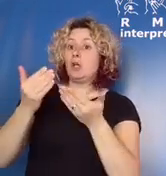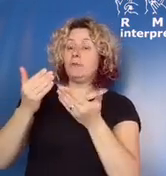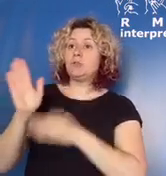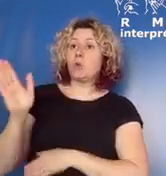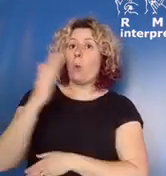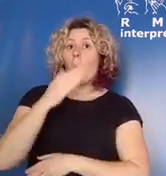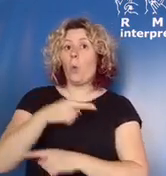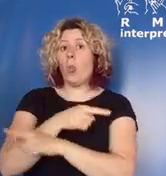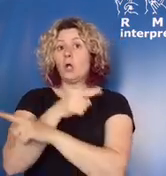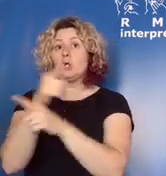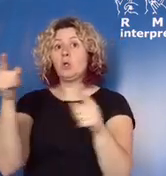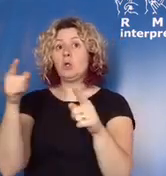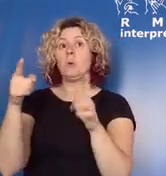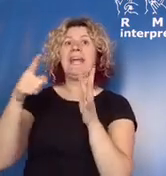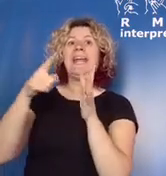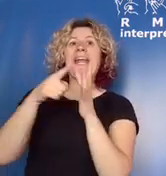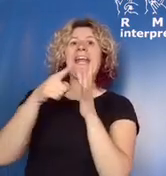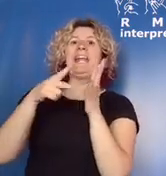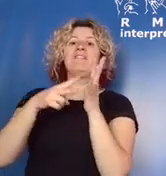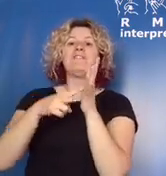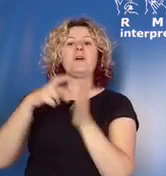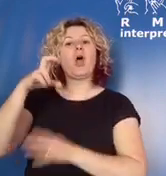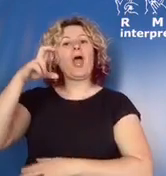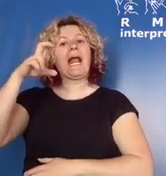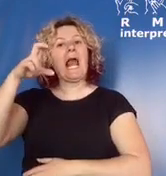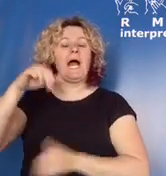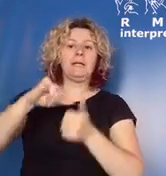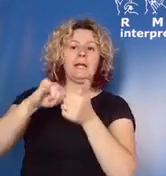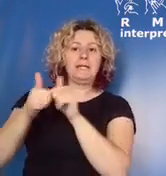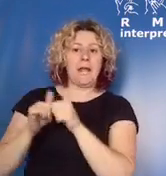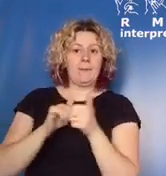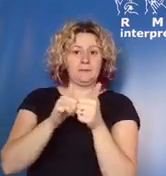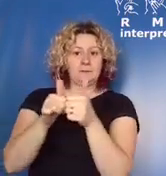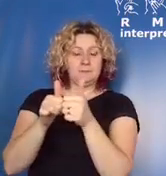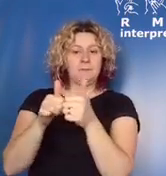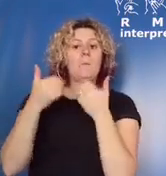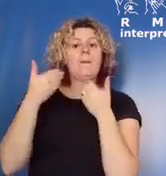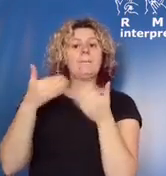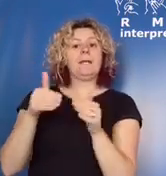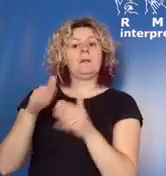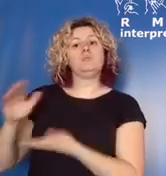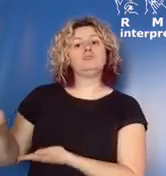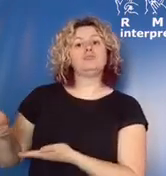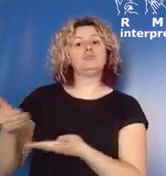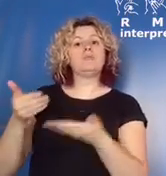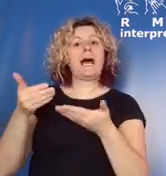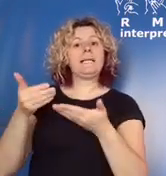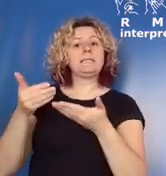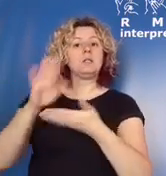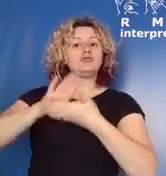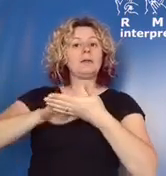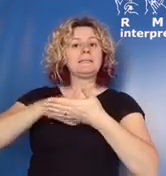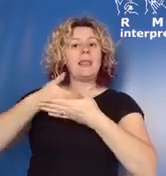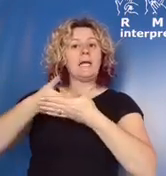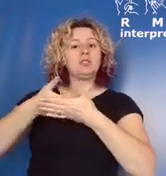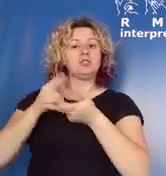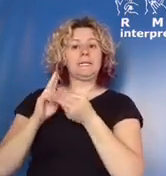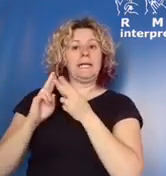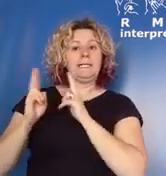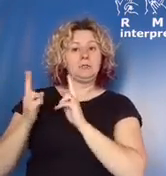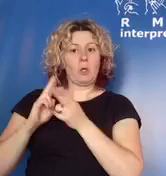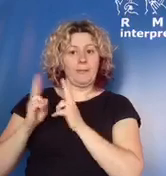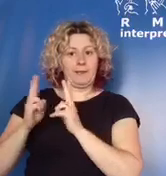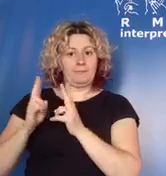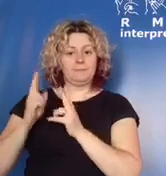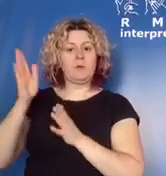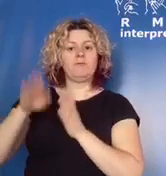neighbours. And for those out with the Inverclyde region, we've provided a very helpful translation below. We're very grateful to Rebekah